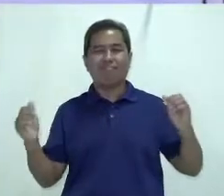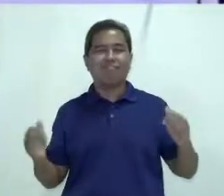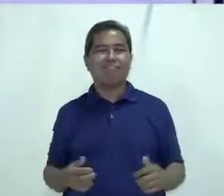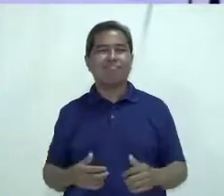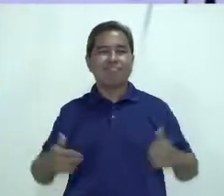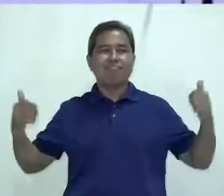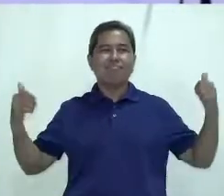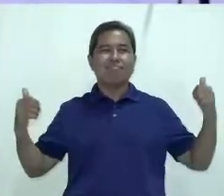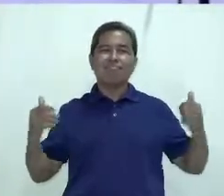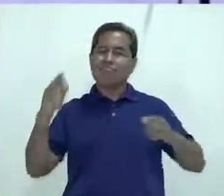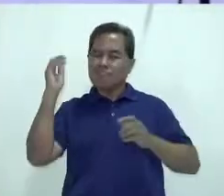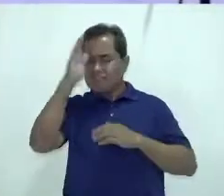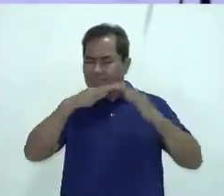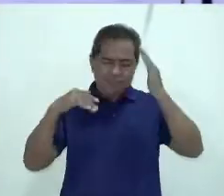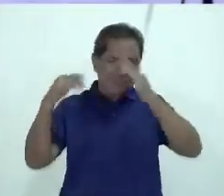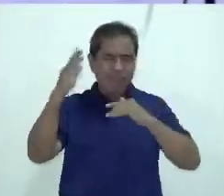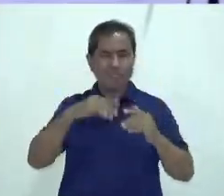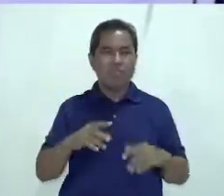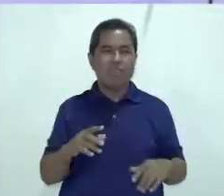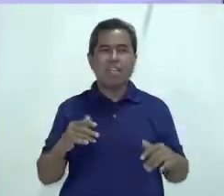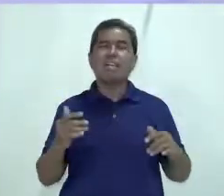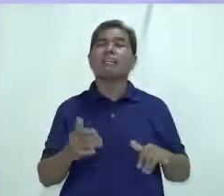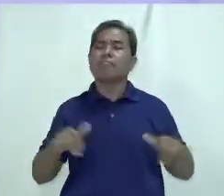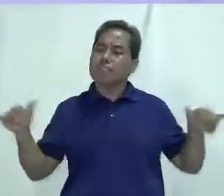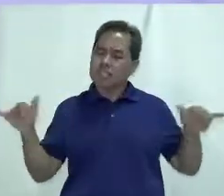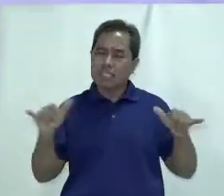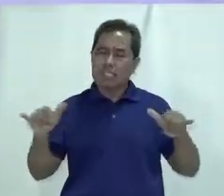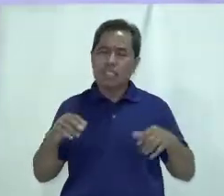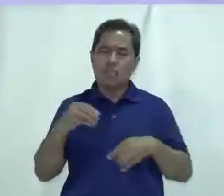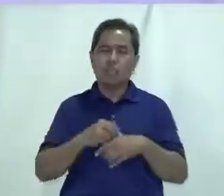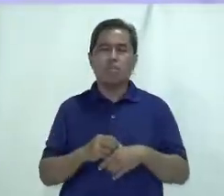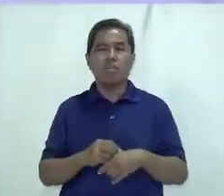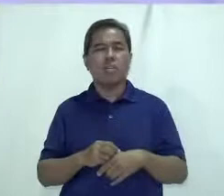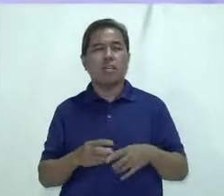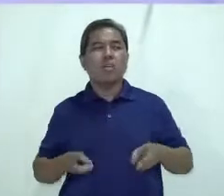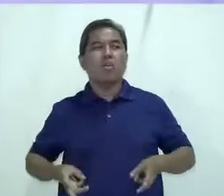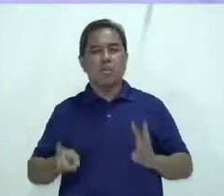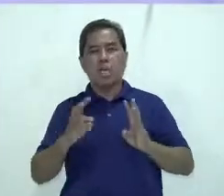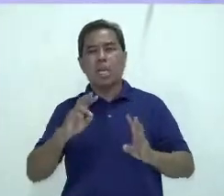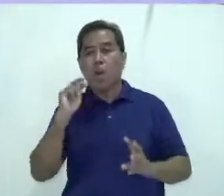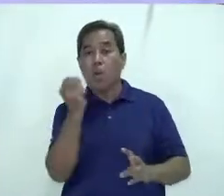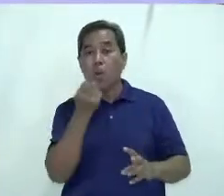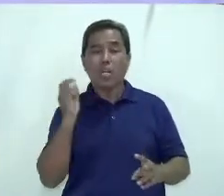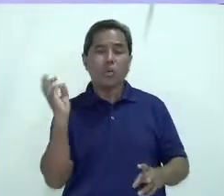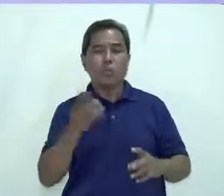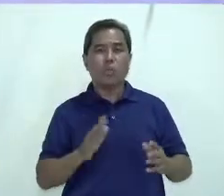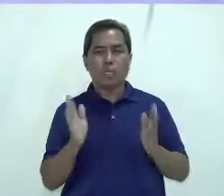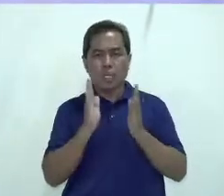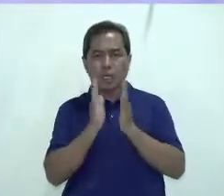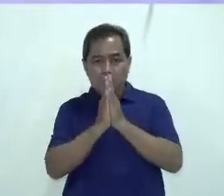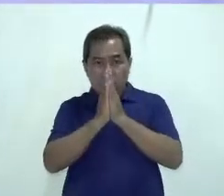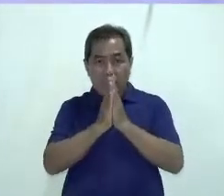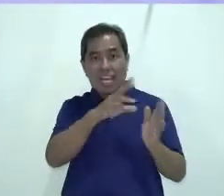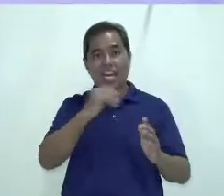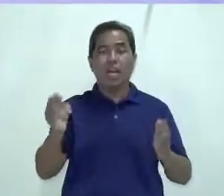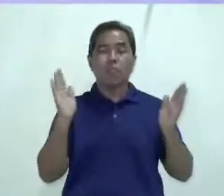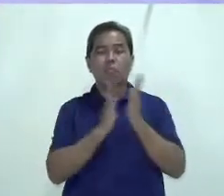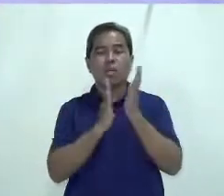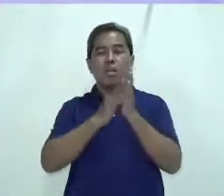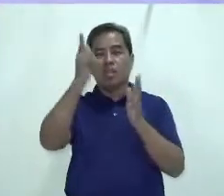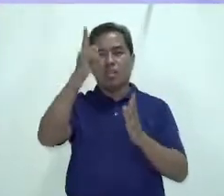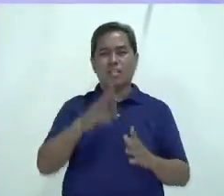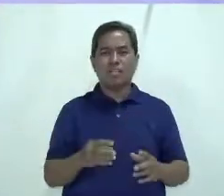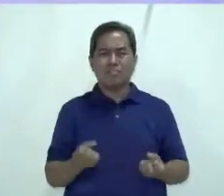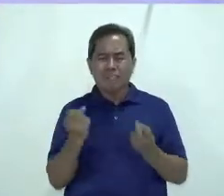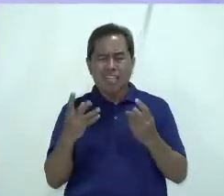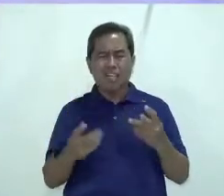it shifts your mind. And in many ways, that's what happens when we pray and praise God. So many of